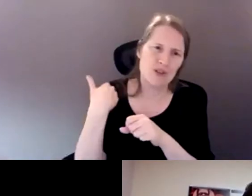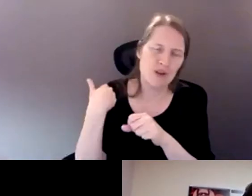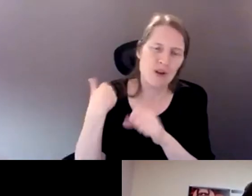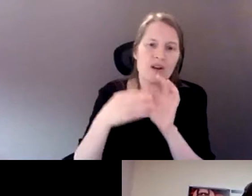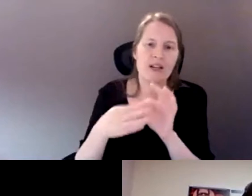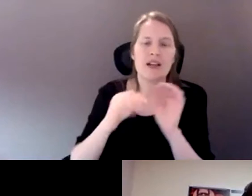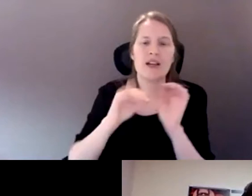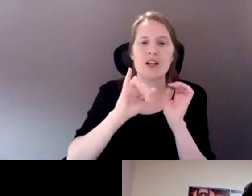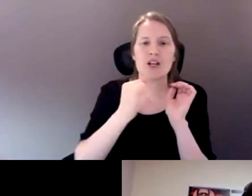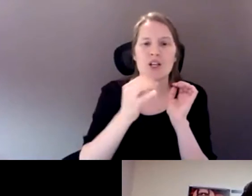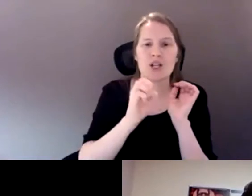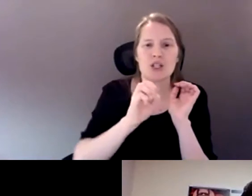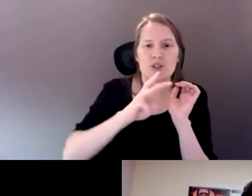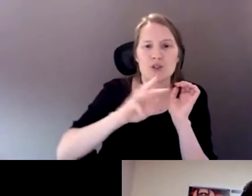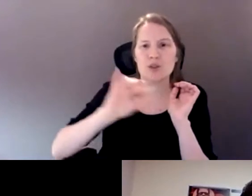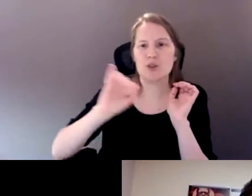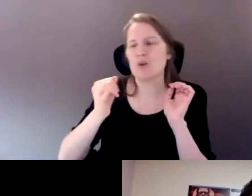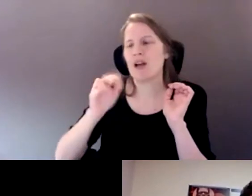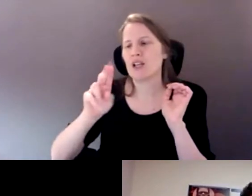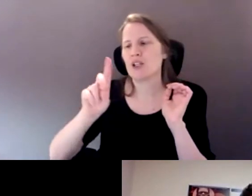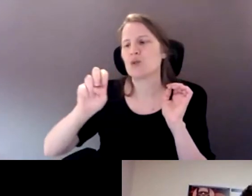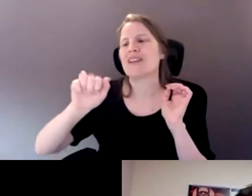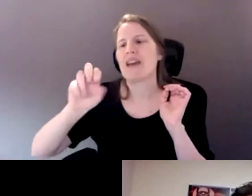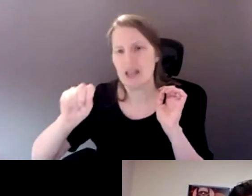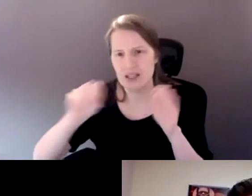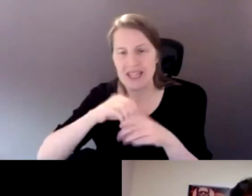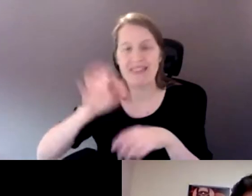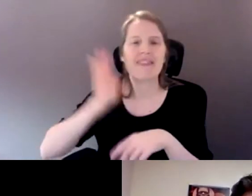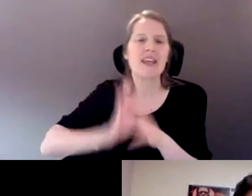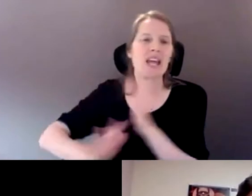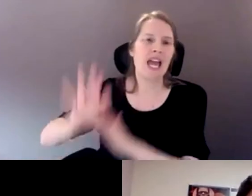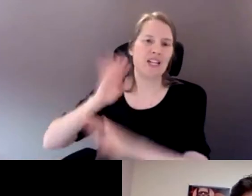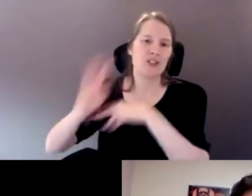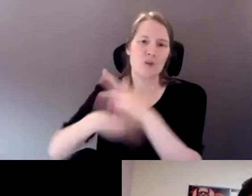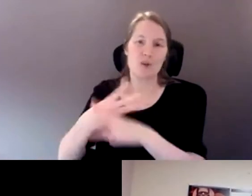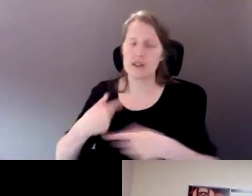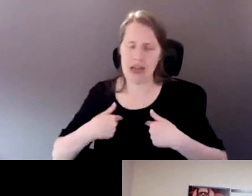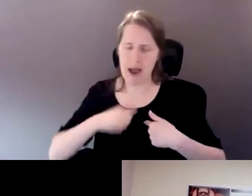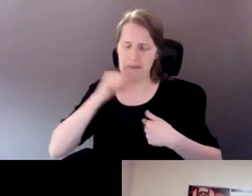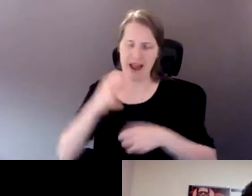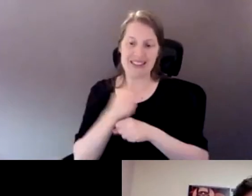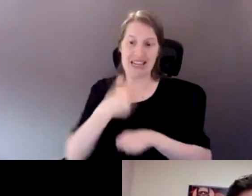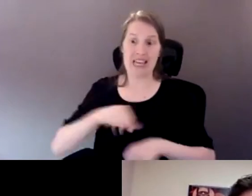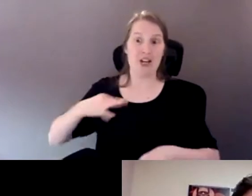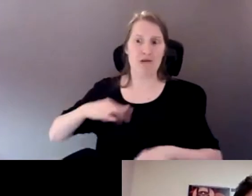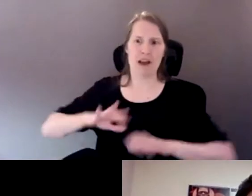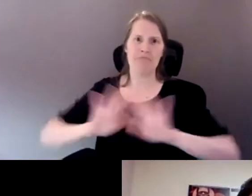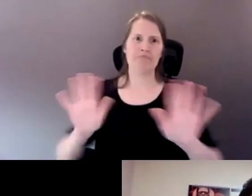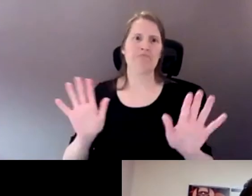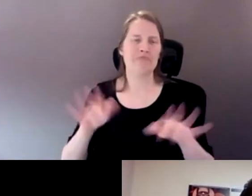and Judean in the ancient world. Oh, yeah. Where I take no credit whatsoever. It